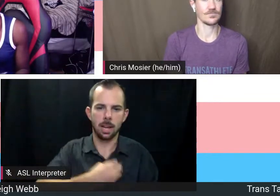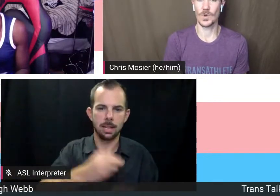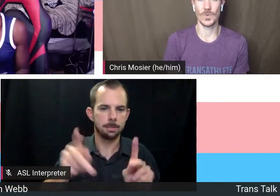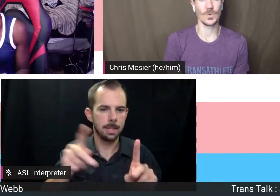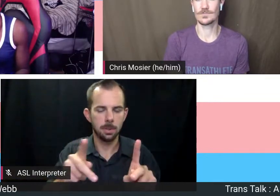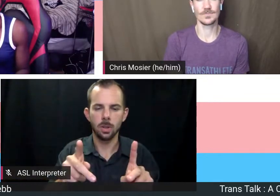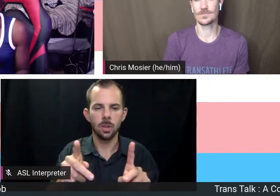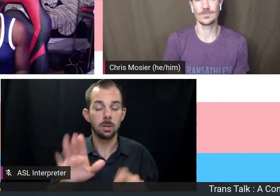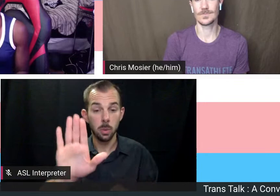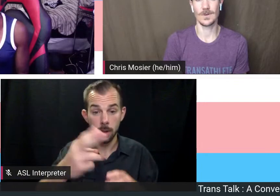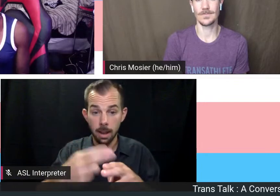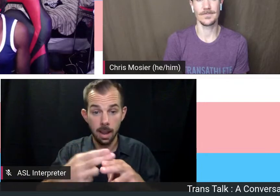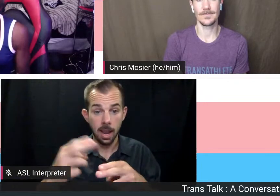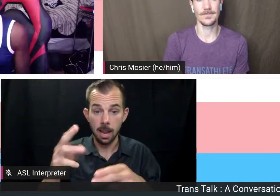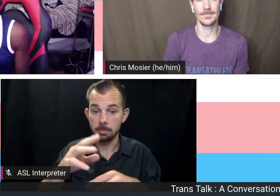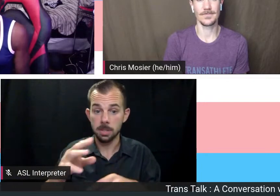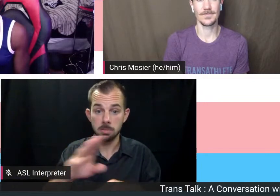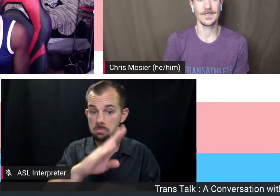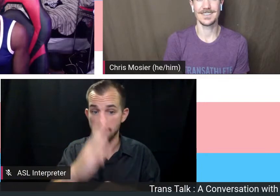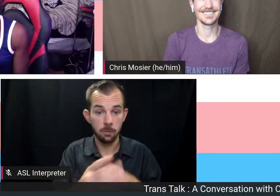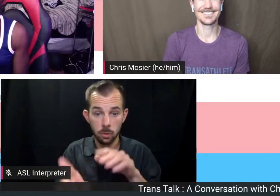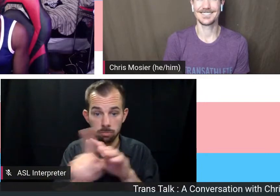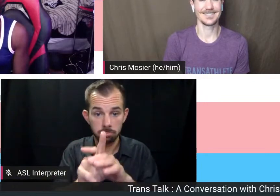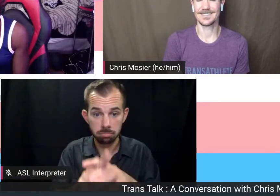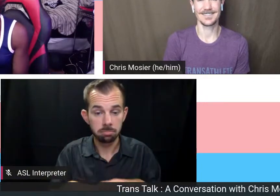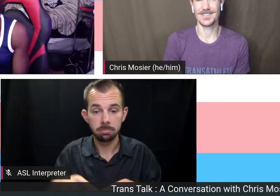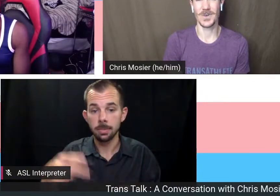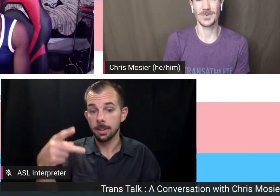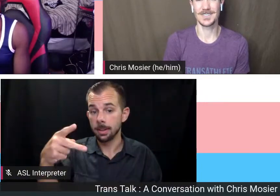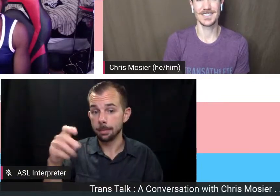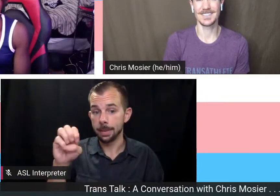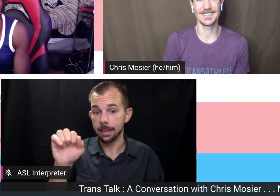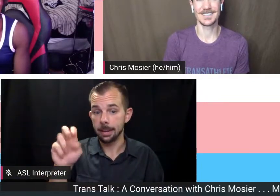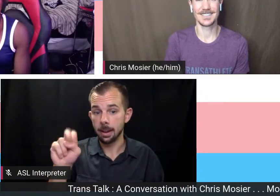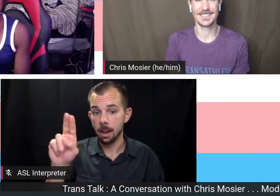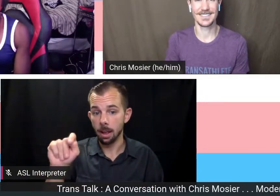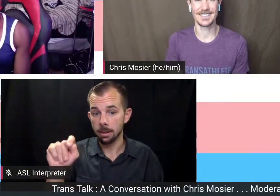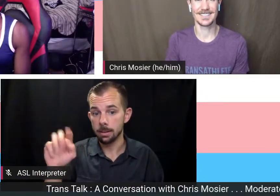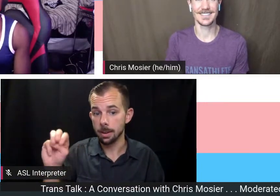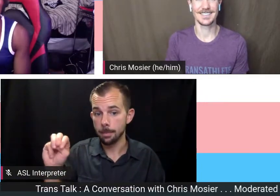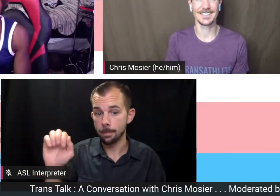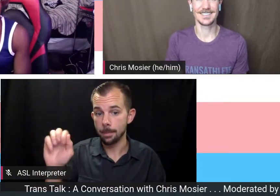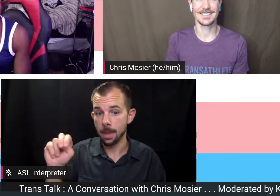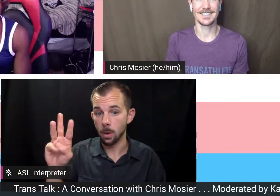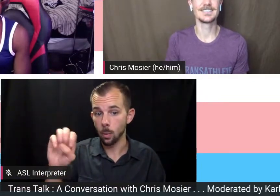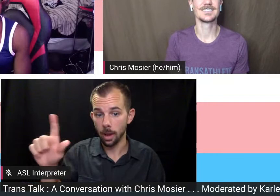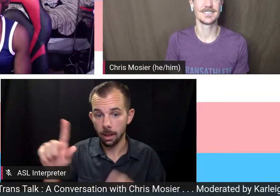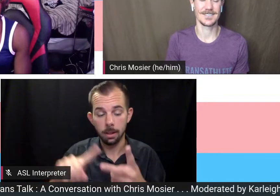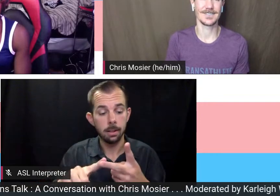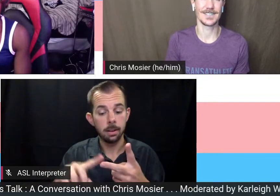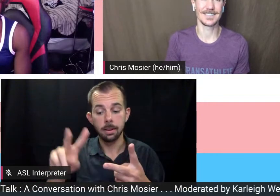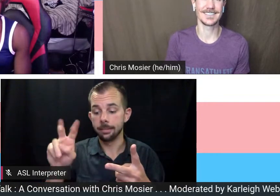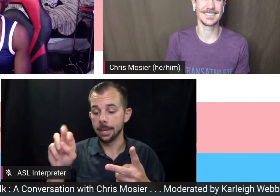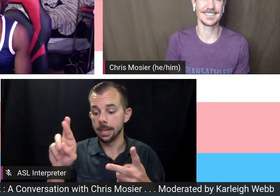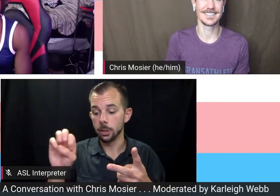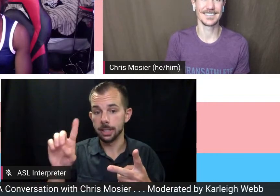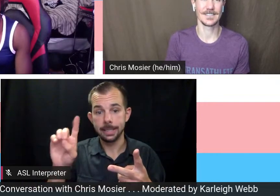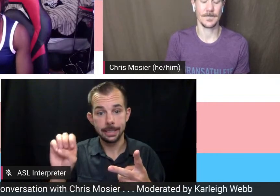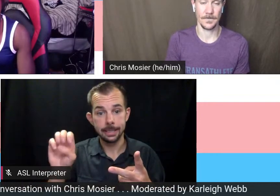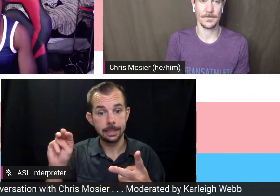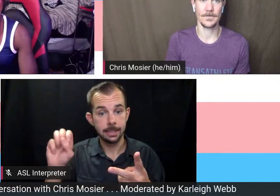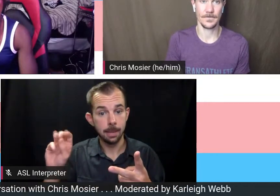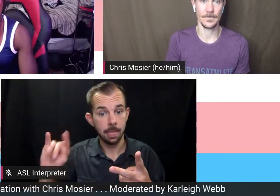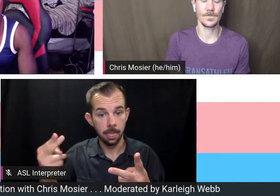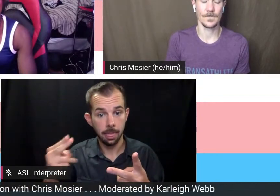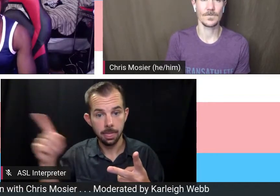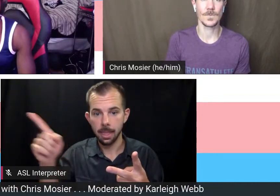mentioned. No. Peanut Manuel never mentioned. No. Verity Smith never mentioned. But for example,